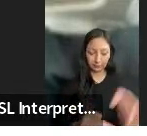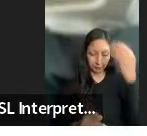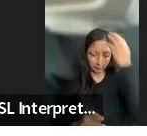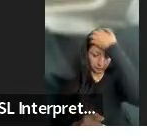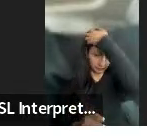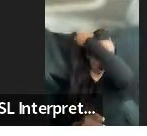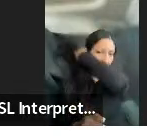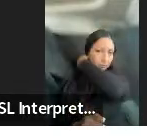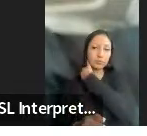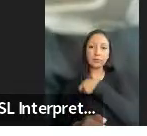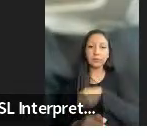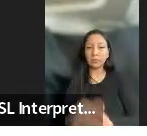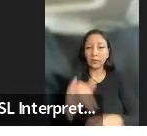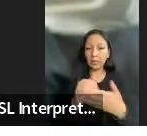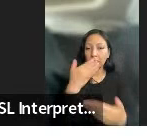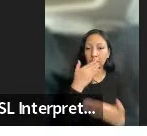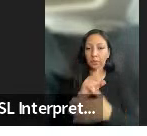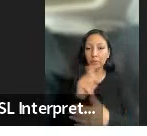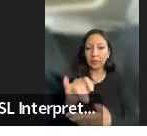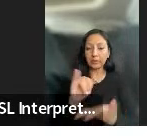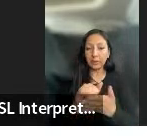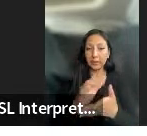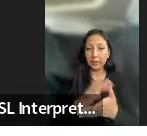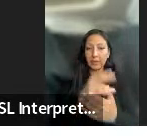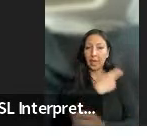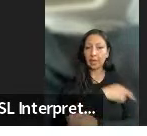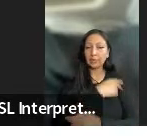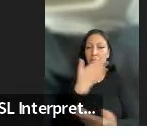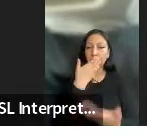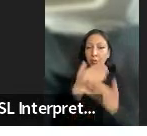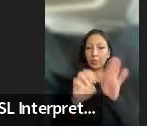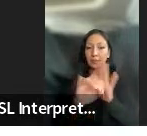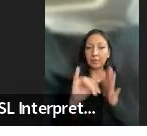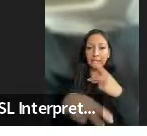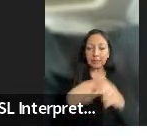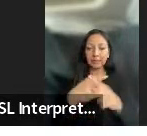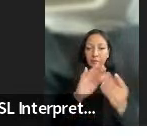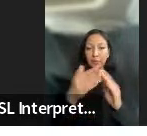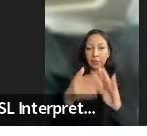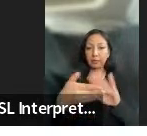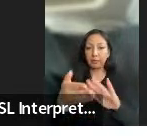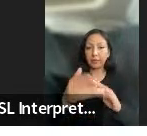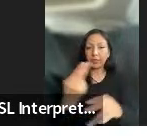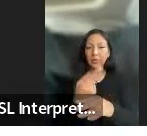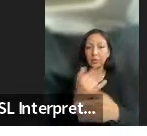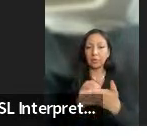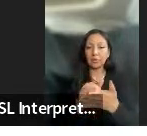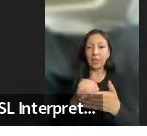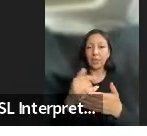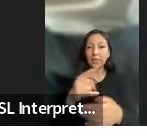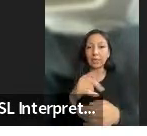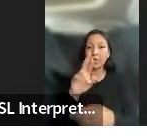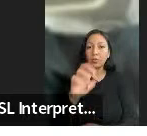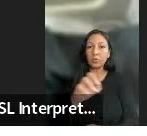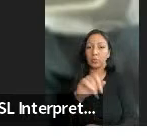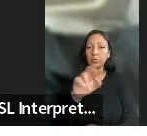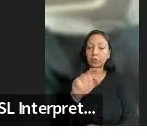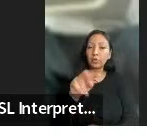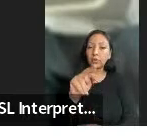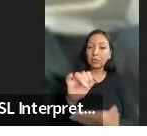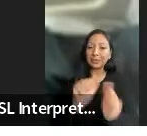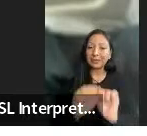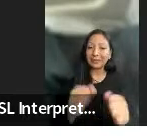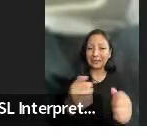Yeah, it's a great question. And a hospital is a great example of the type of community facility use that since zoning was created has